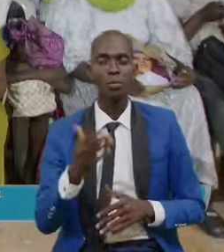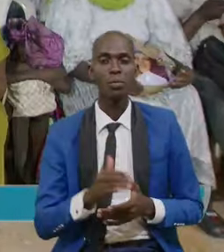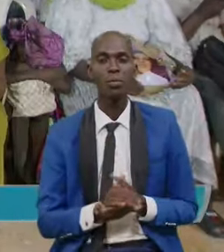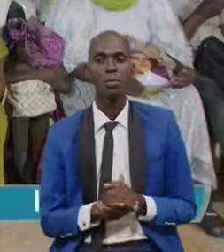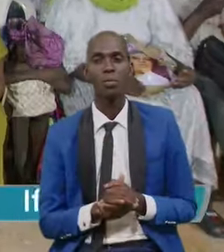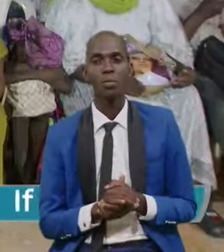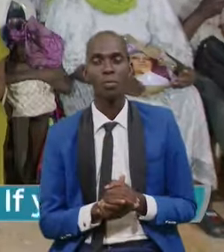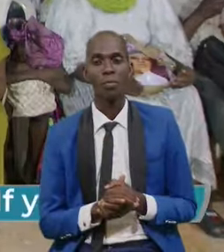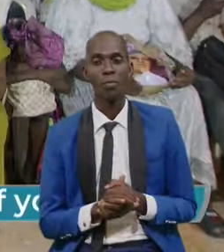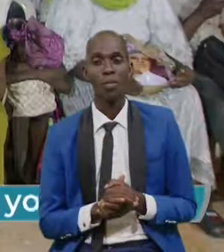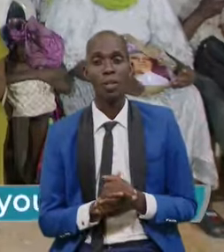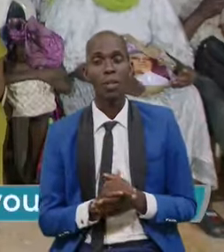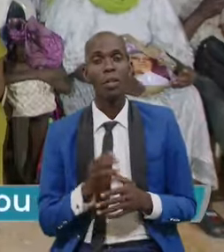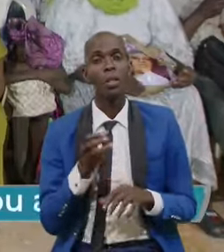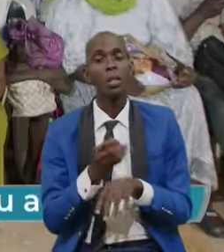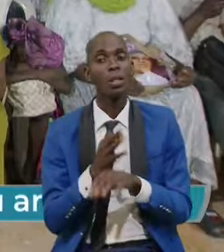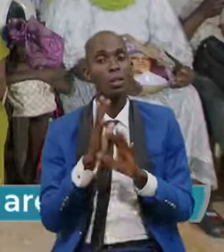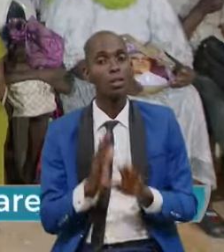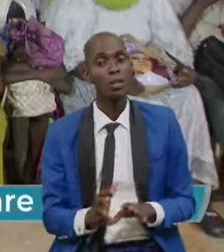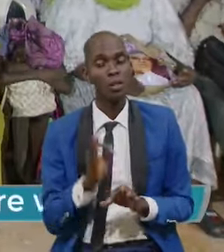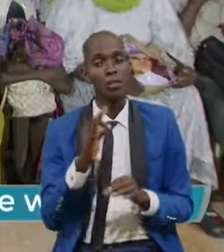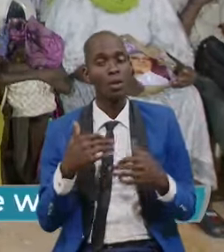if you're true, you signify.